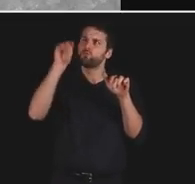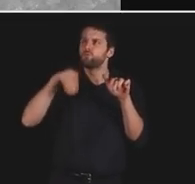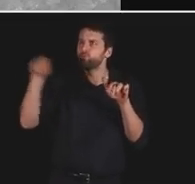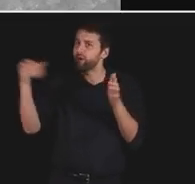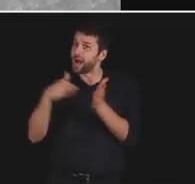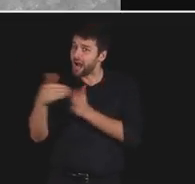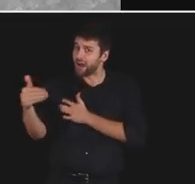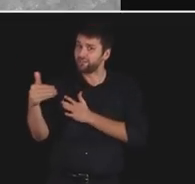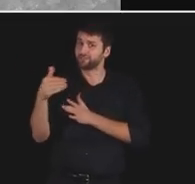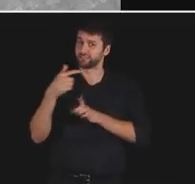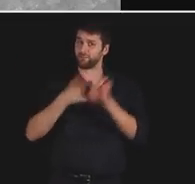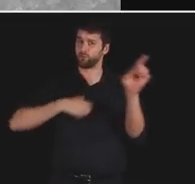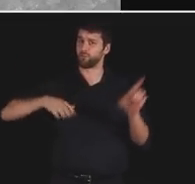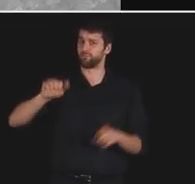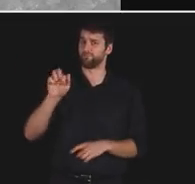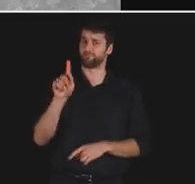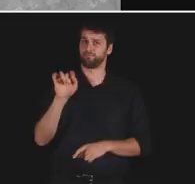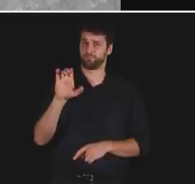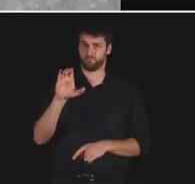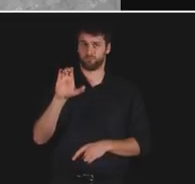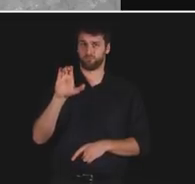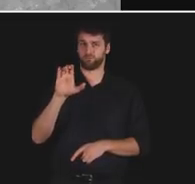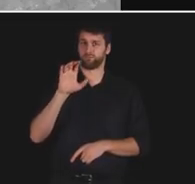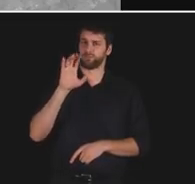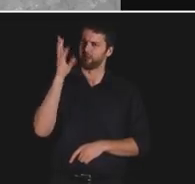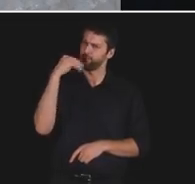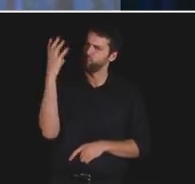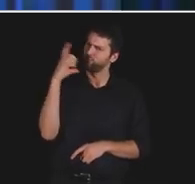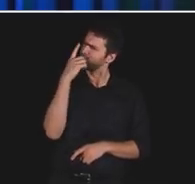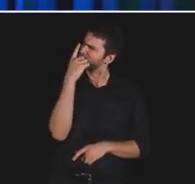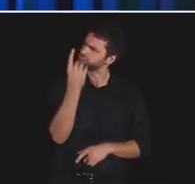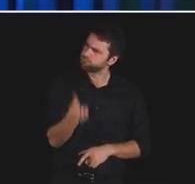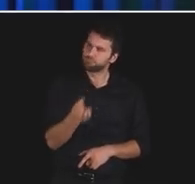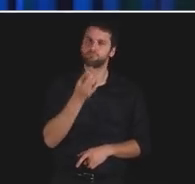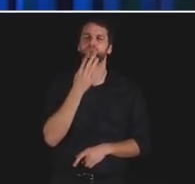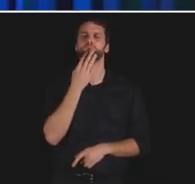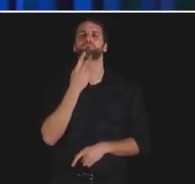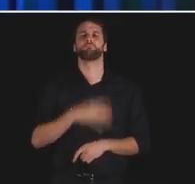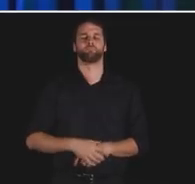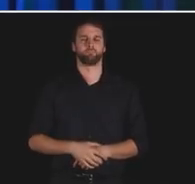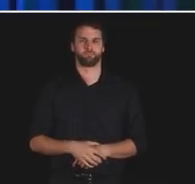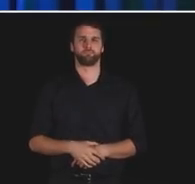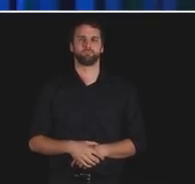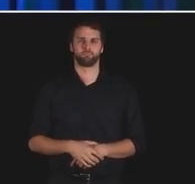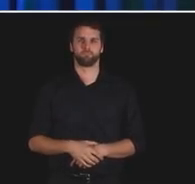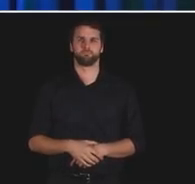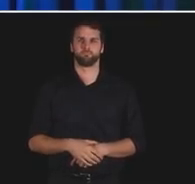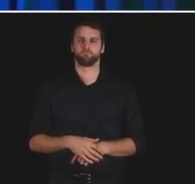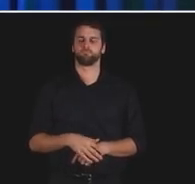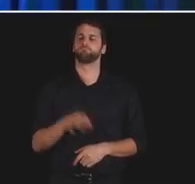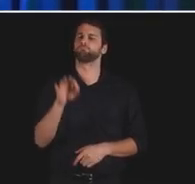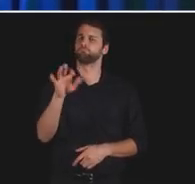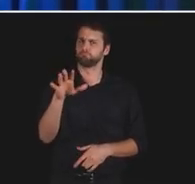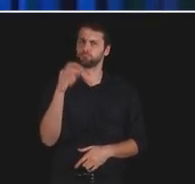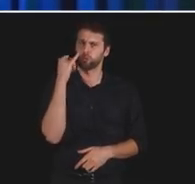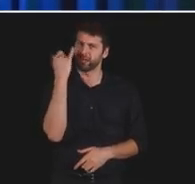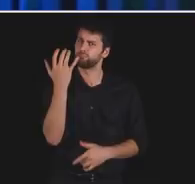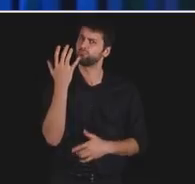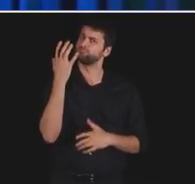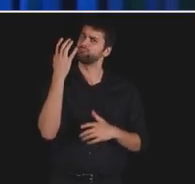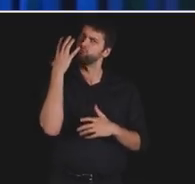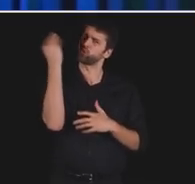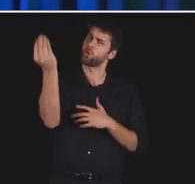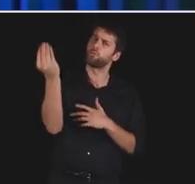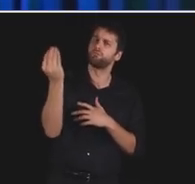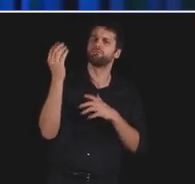look closely. It's got a rainbow-colored beak. Here's the thing. If you go out looking for a polar bear,